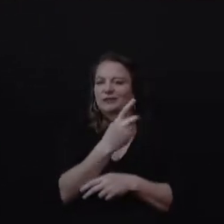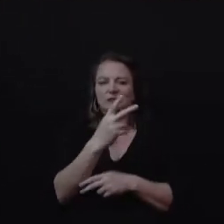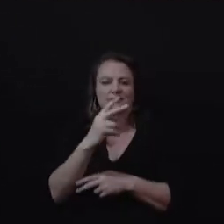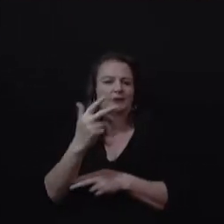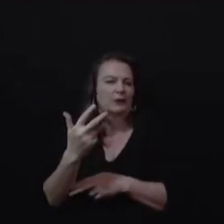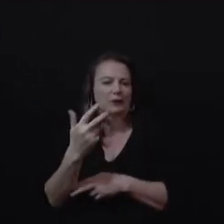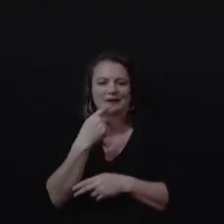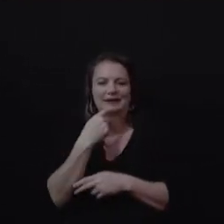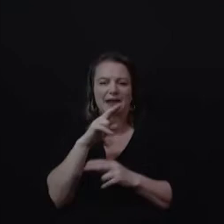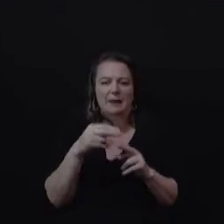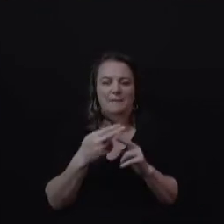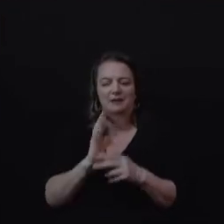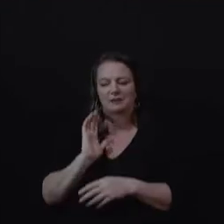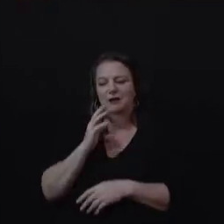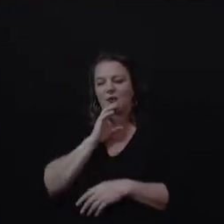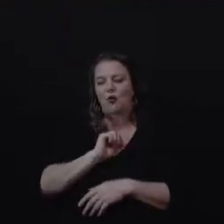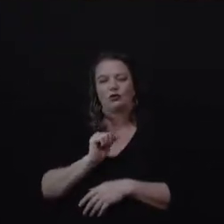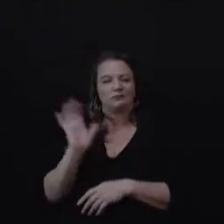our old selves,